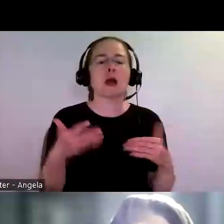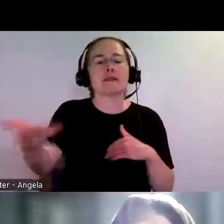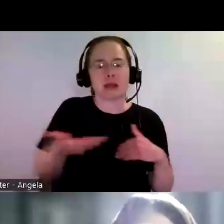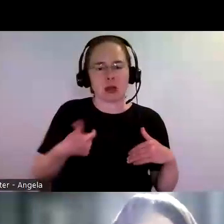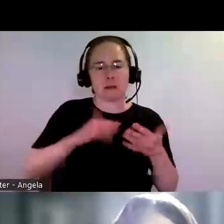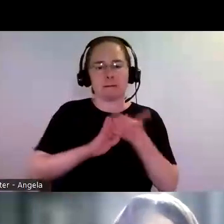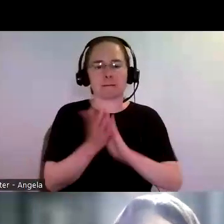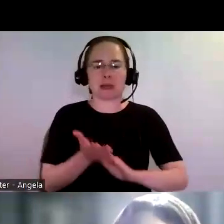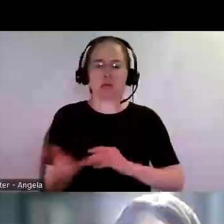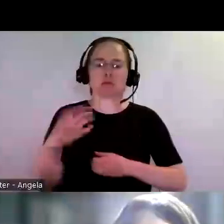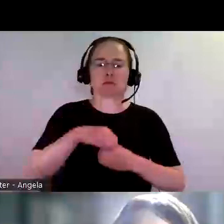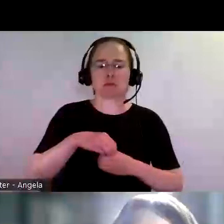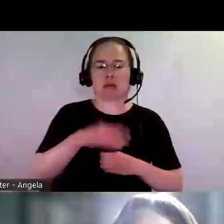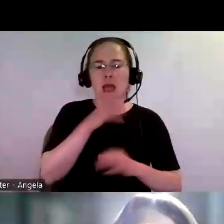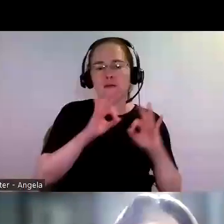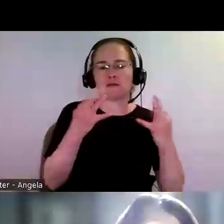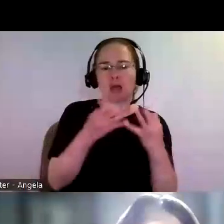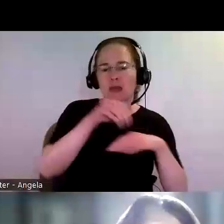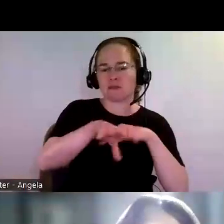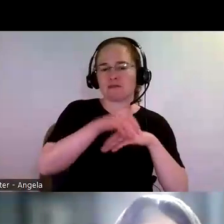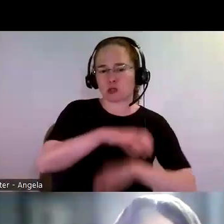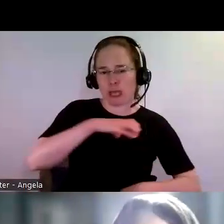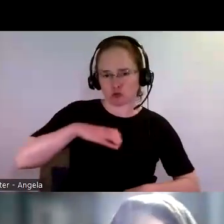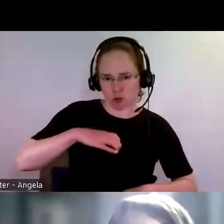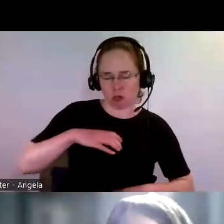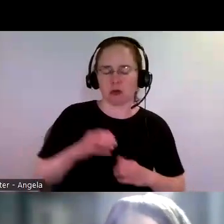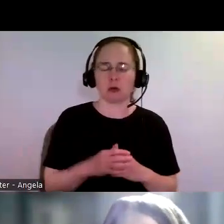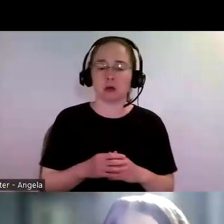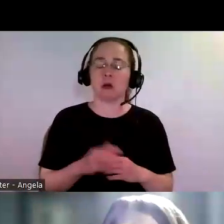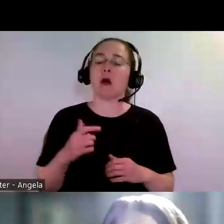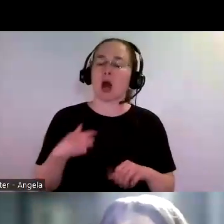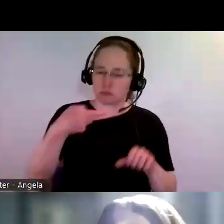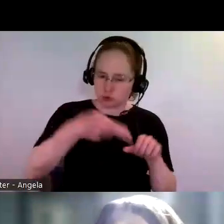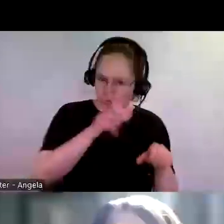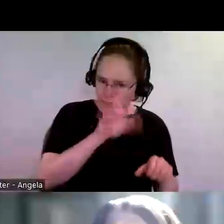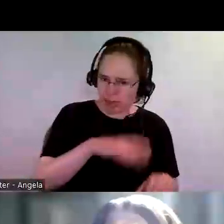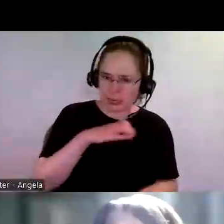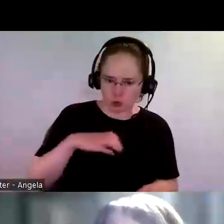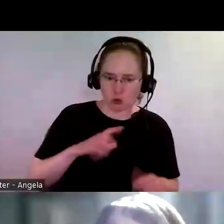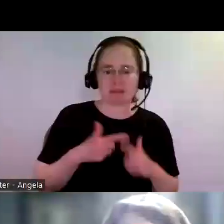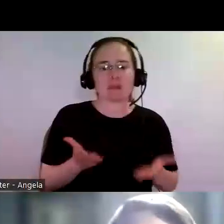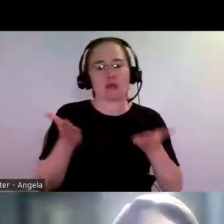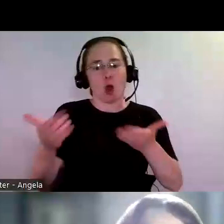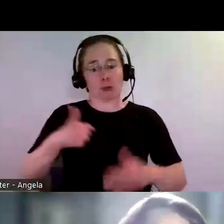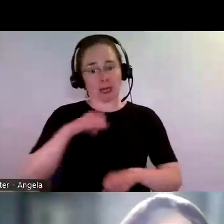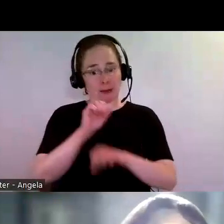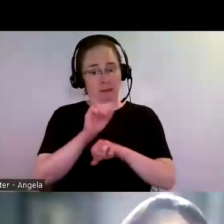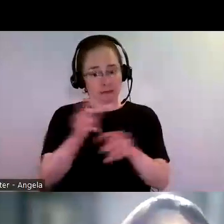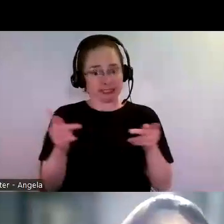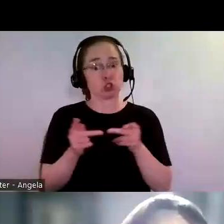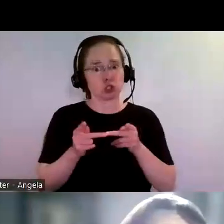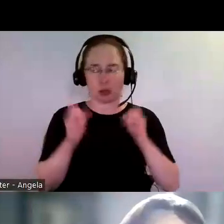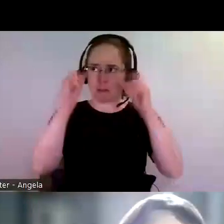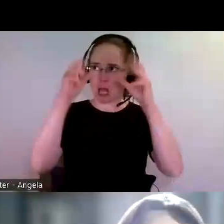become a part of the Family Advisory Council there. I became a part of that, and then I was offered a position, which is